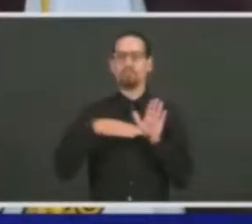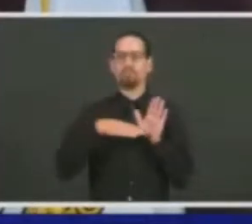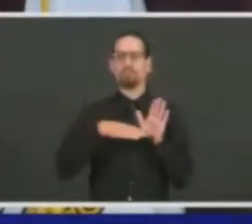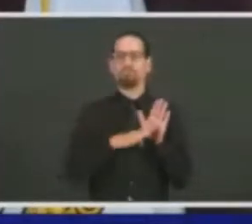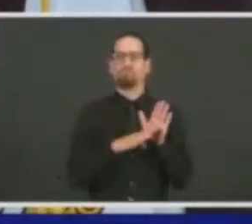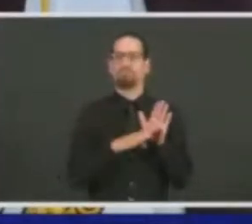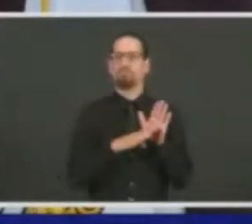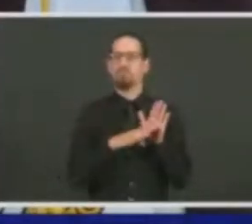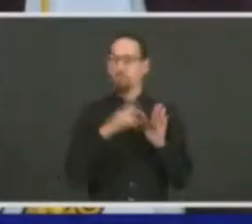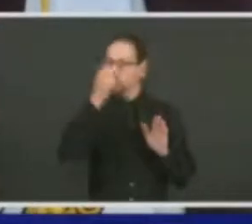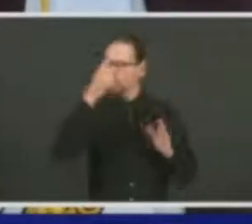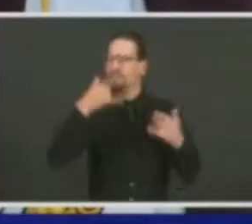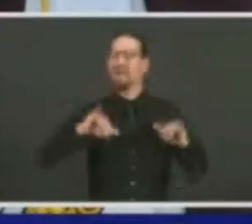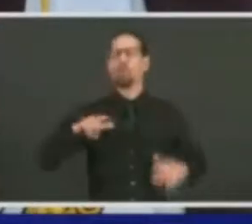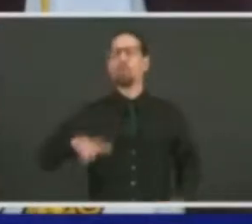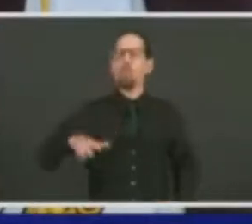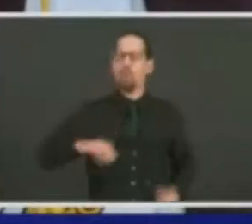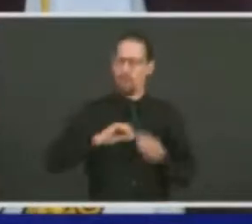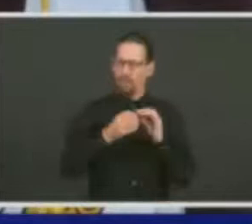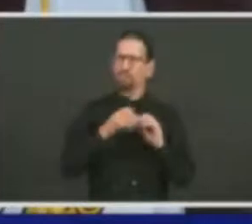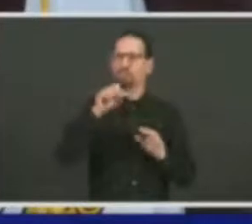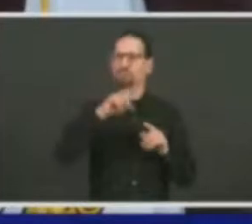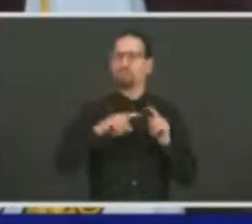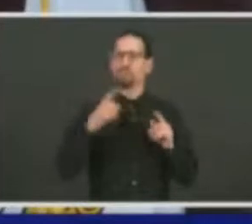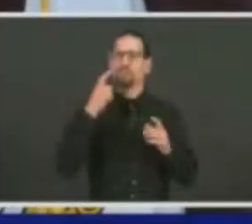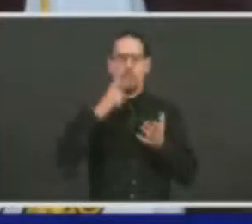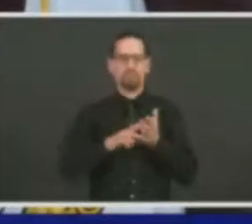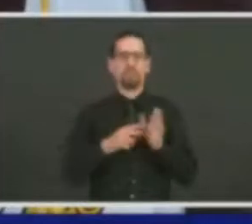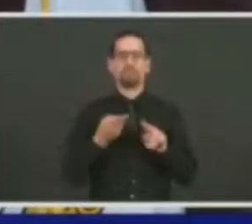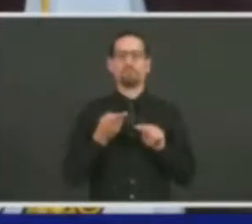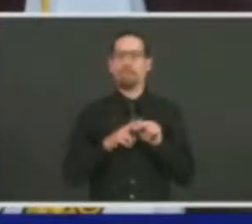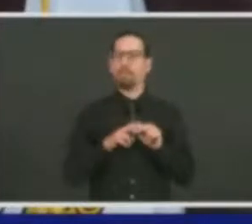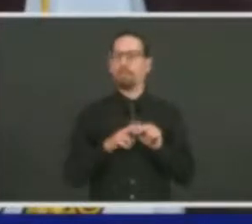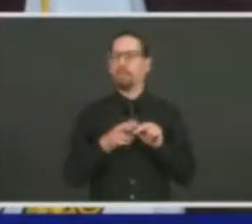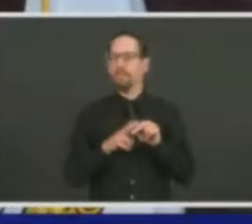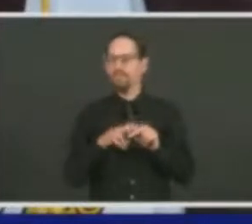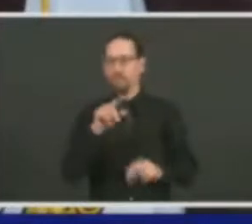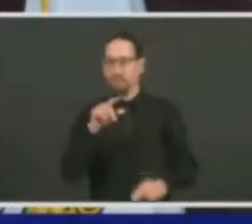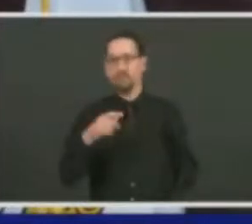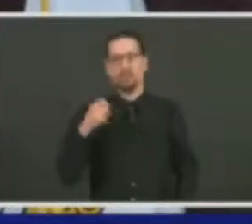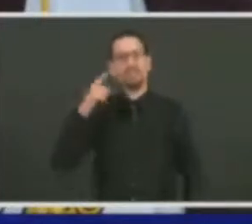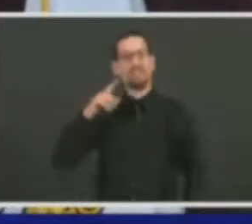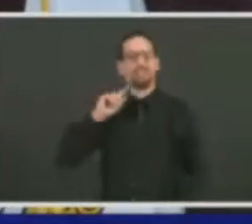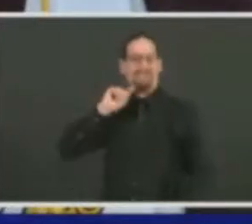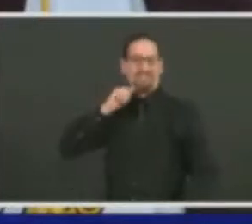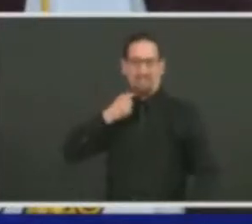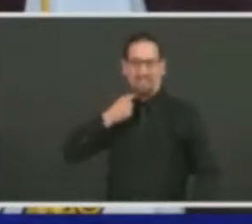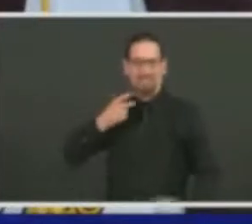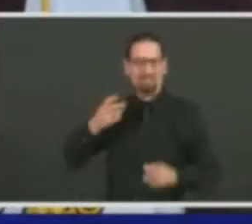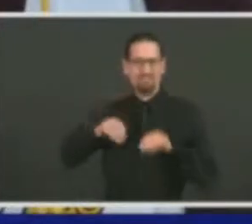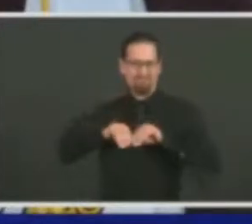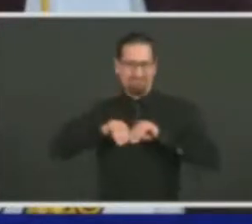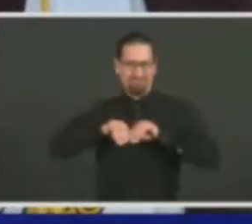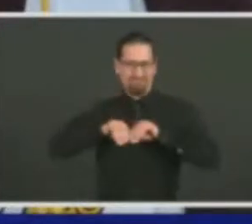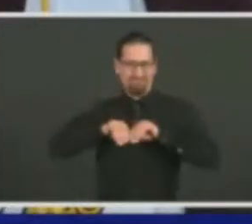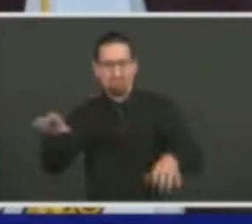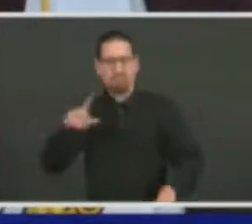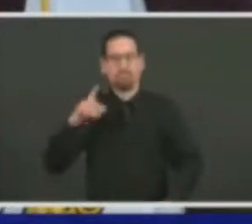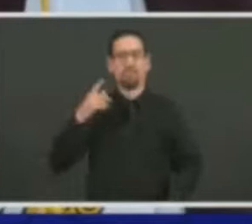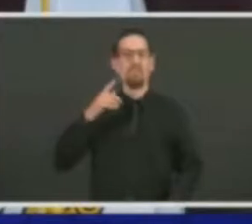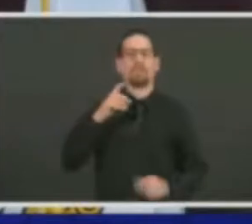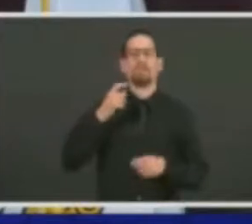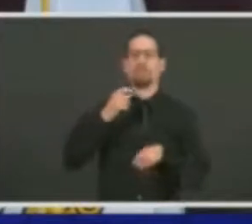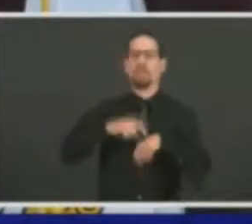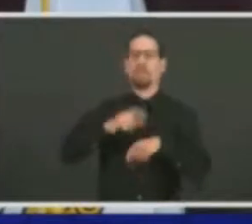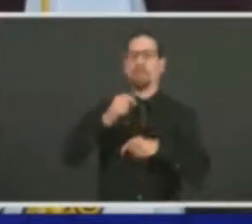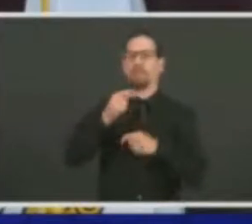considering hospitalizations, severe outcomes, there's oftentimes a lag when we see them,